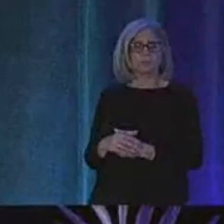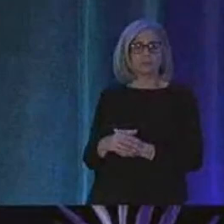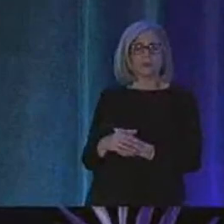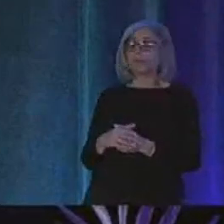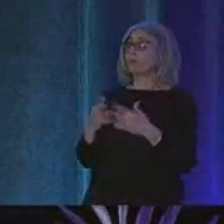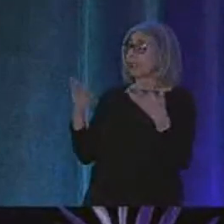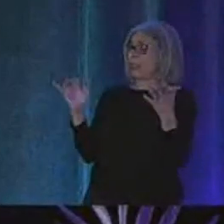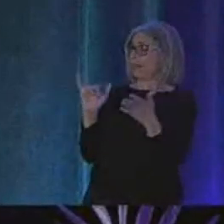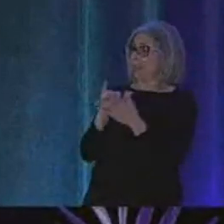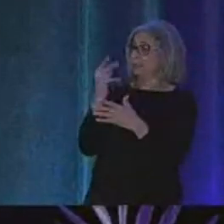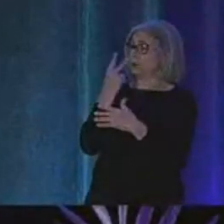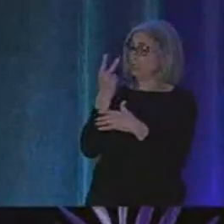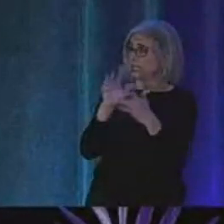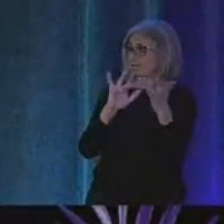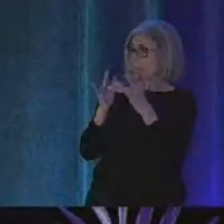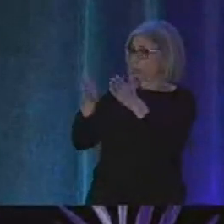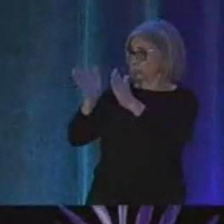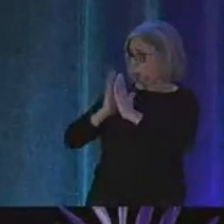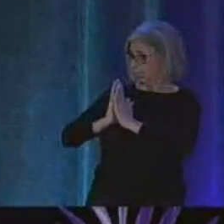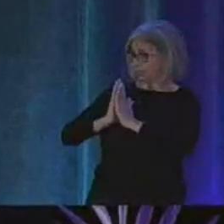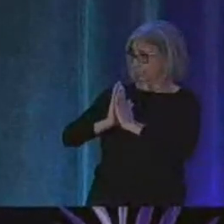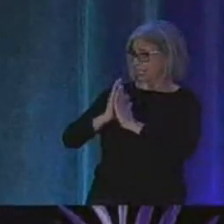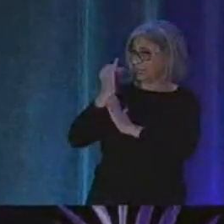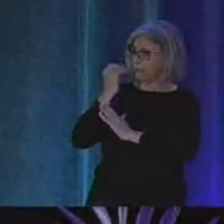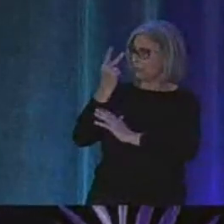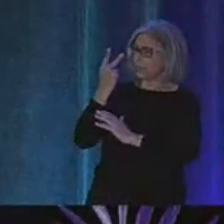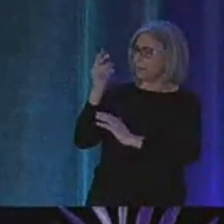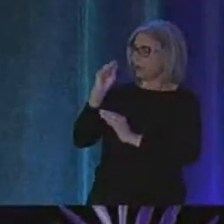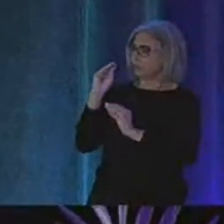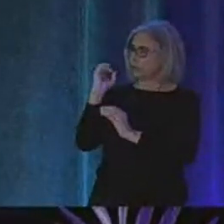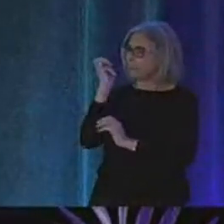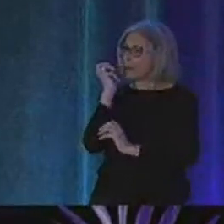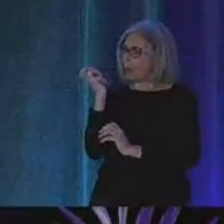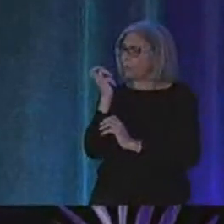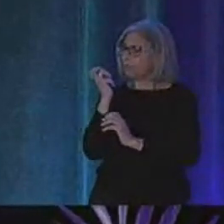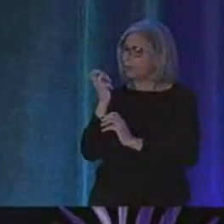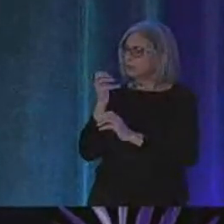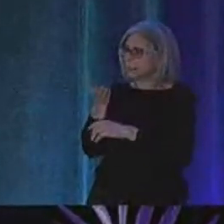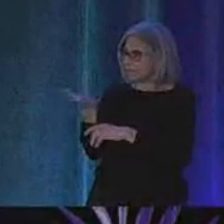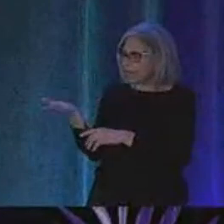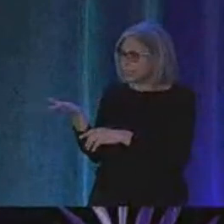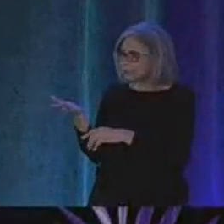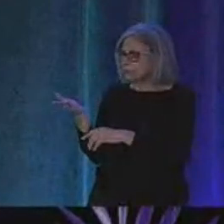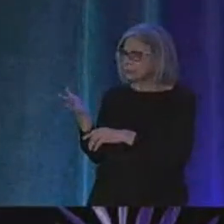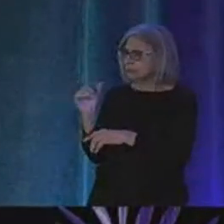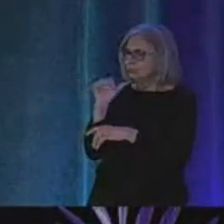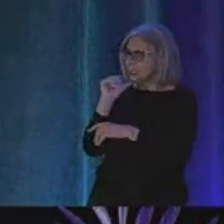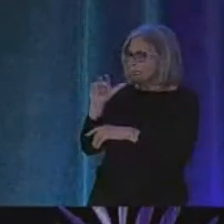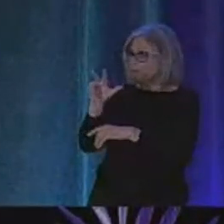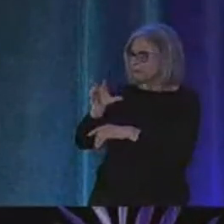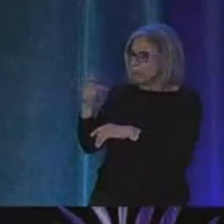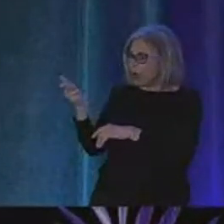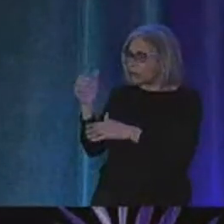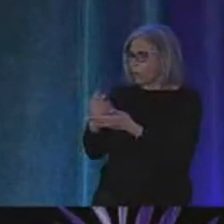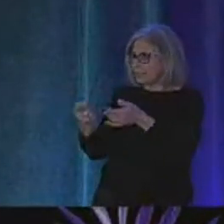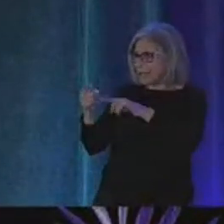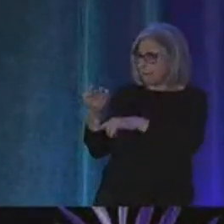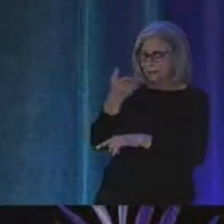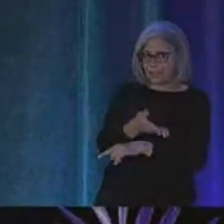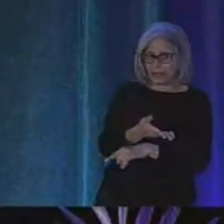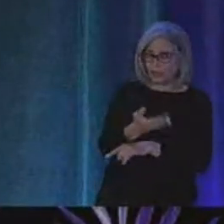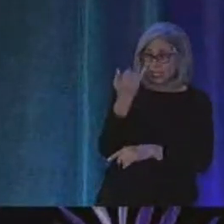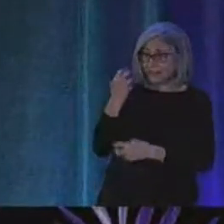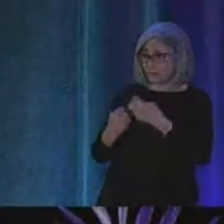That's where you would see your network request, because if you think about your mobile device and trying to debug what is happening there, if you're having